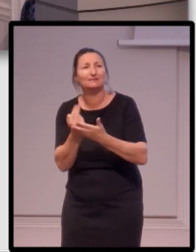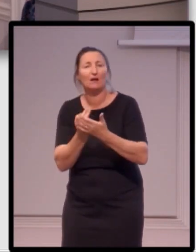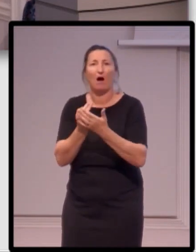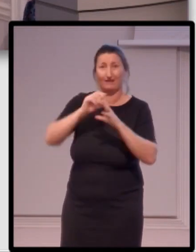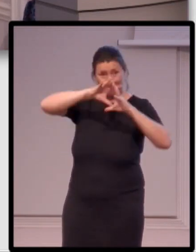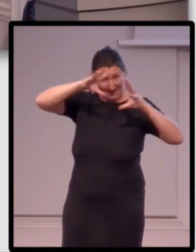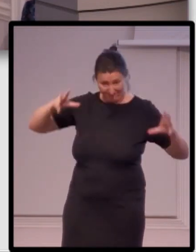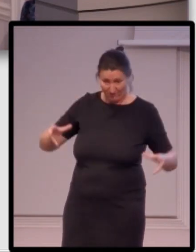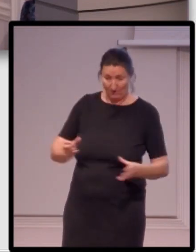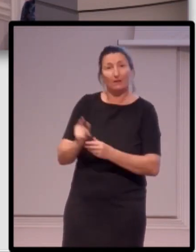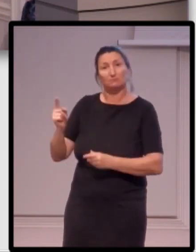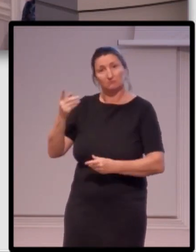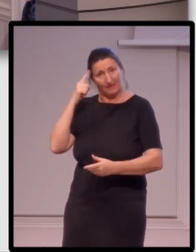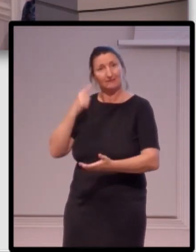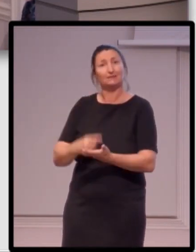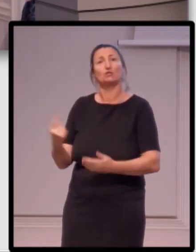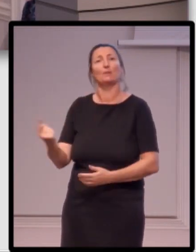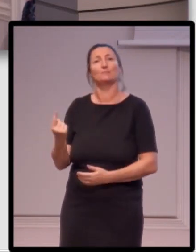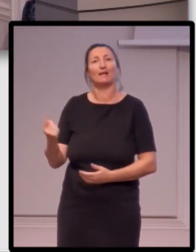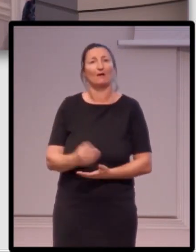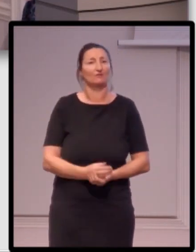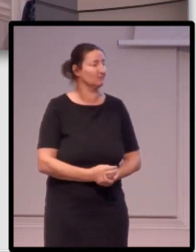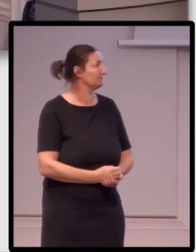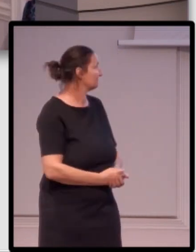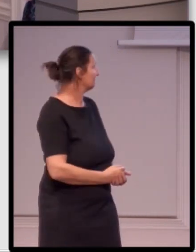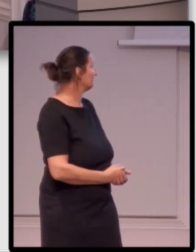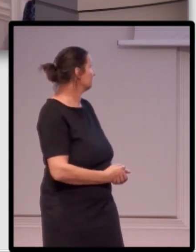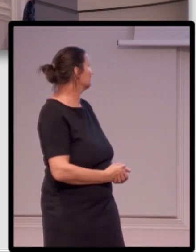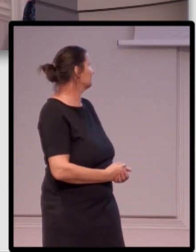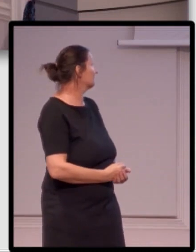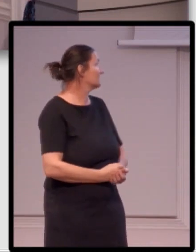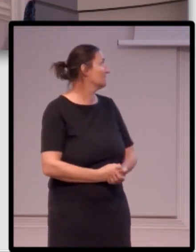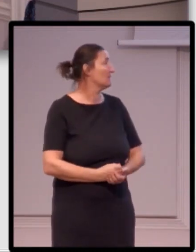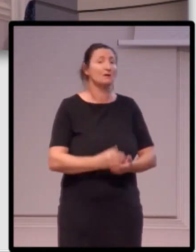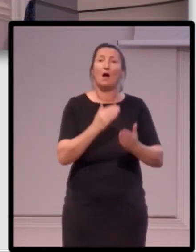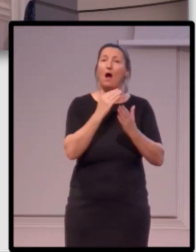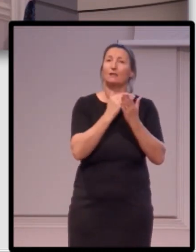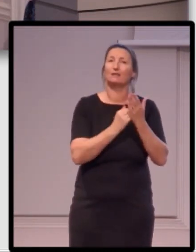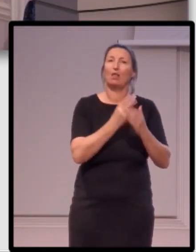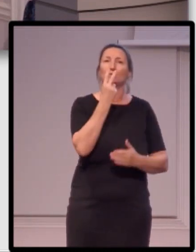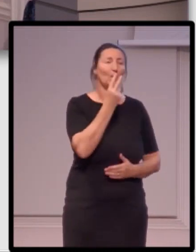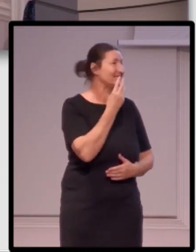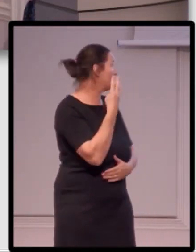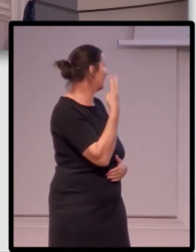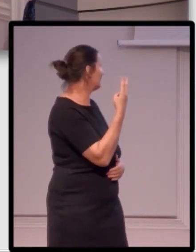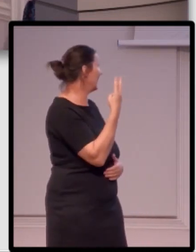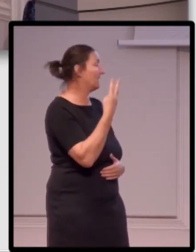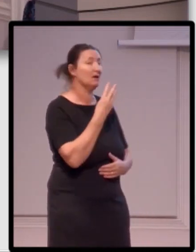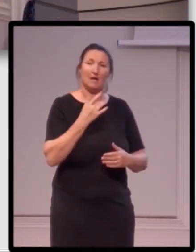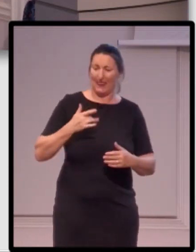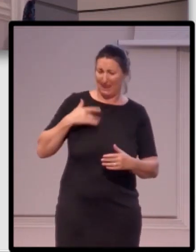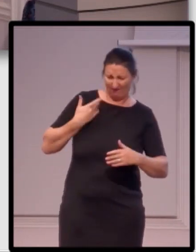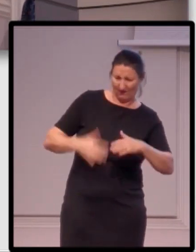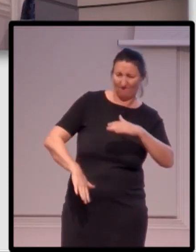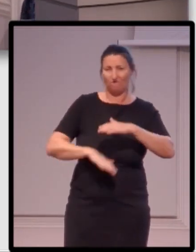shape action. Article 23 is the right for children and people with disabilities to lead a full and active life. And for our children and young